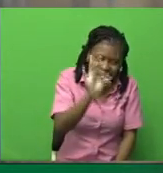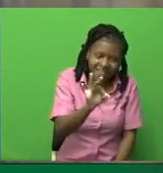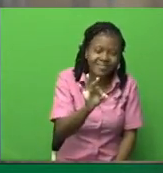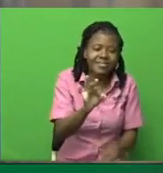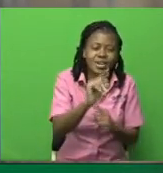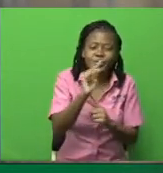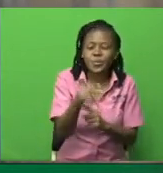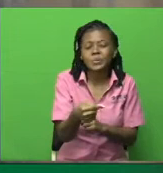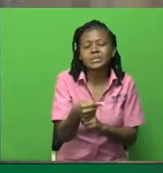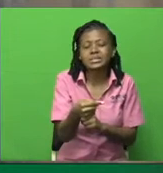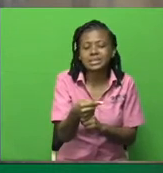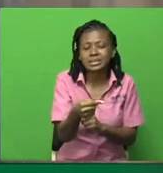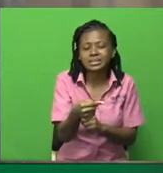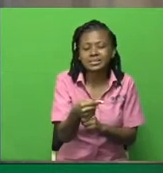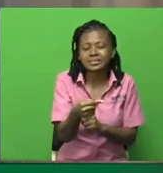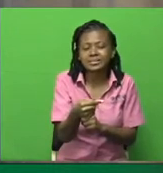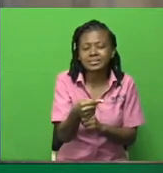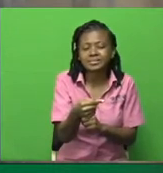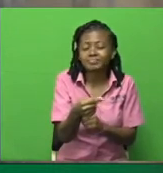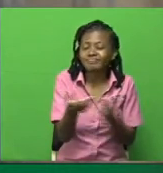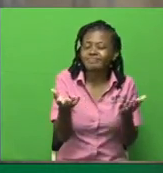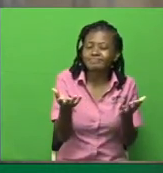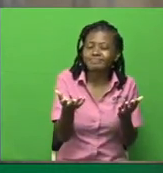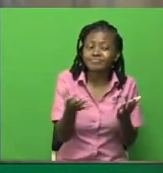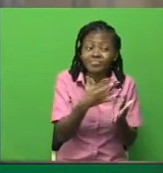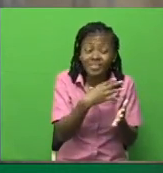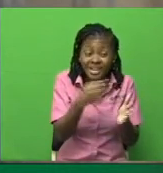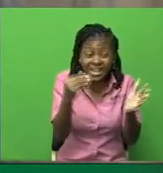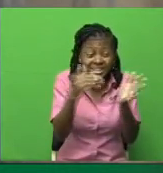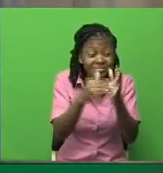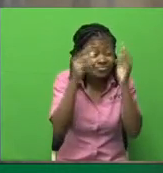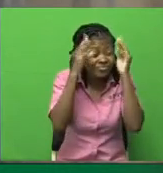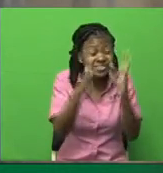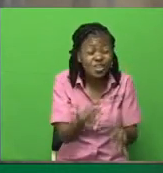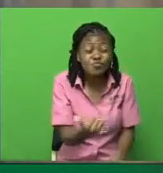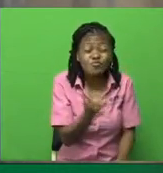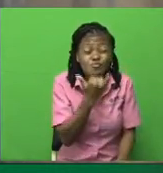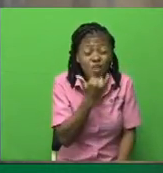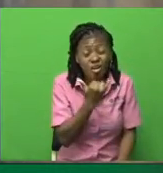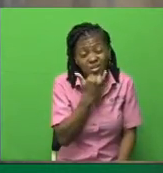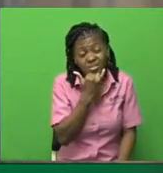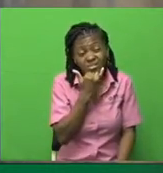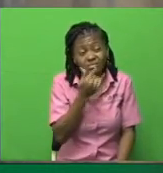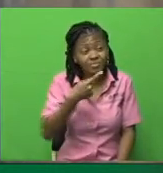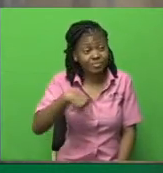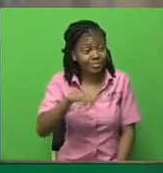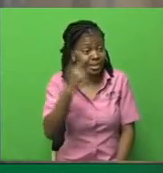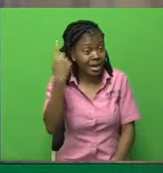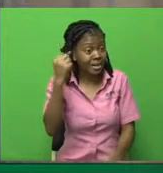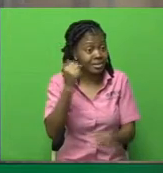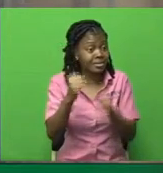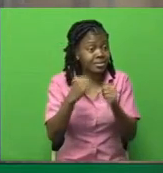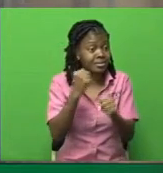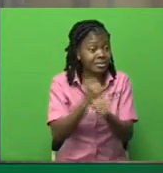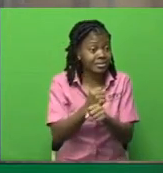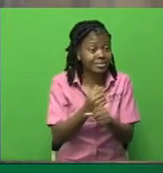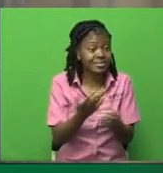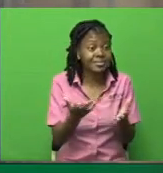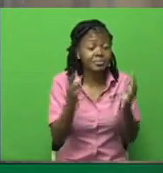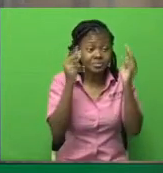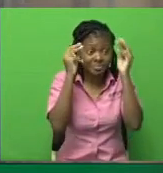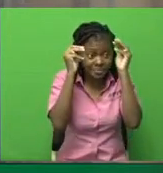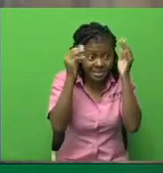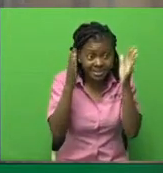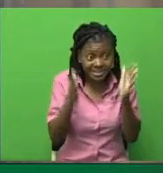difference yet again a minister is wrong lasted a minister bet heavily on the Woodside BHB